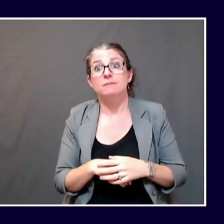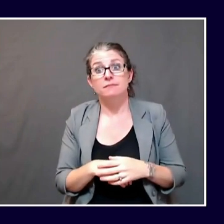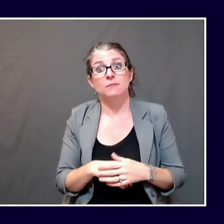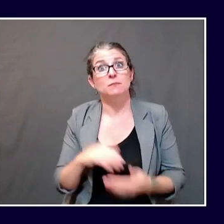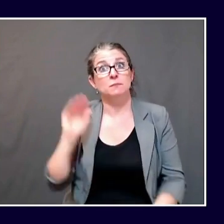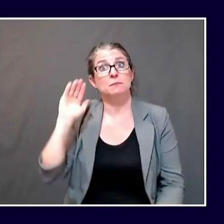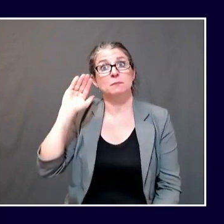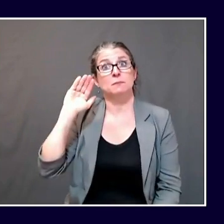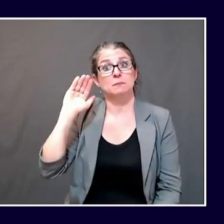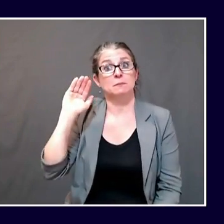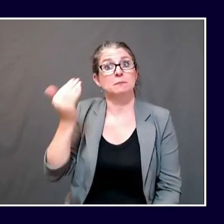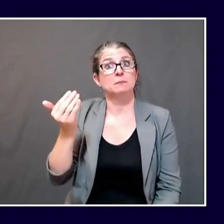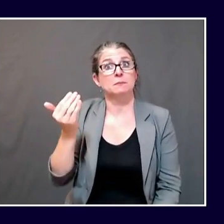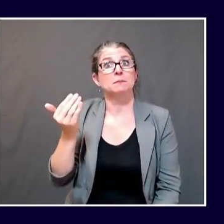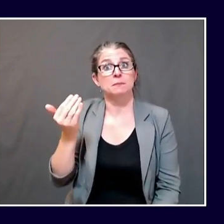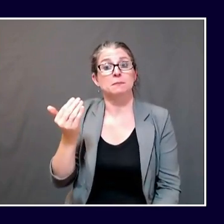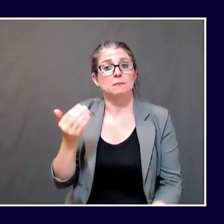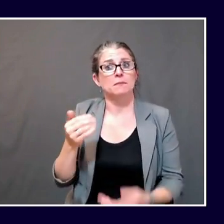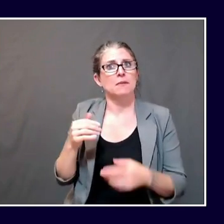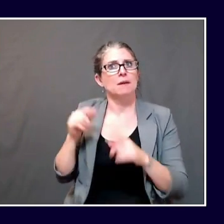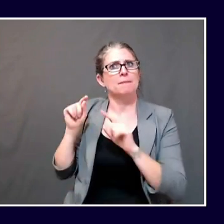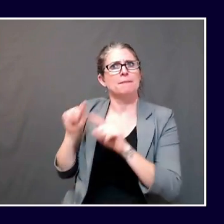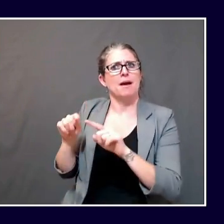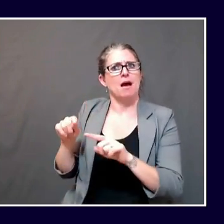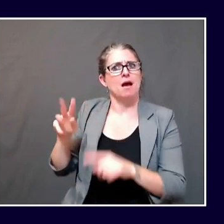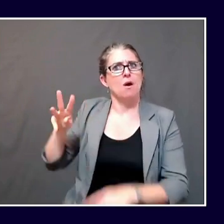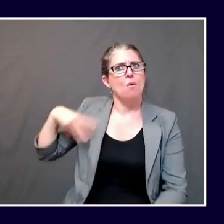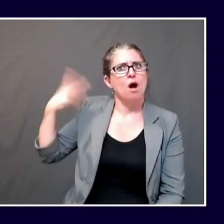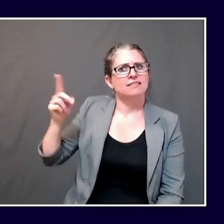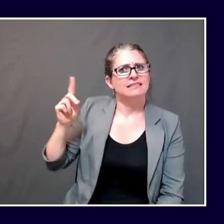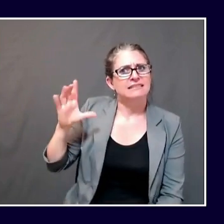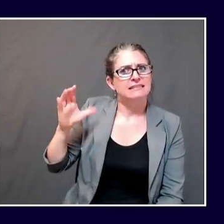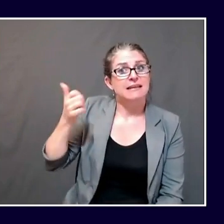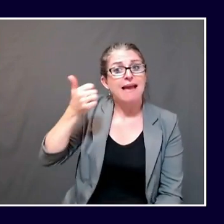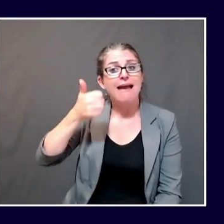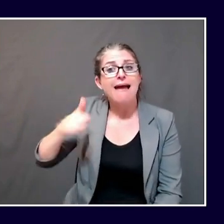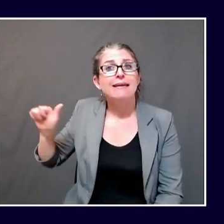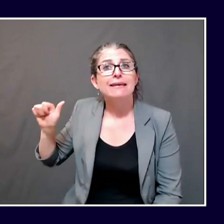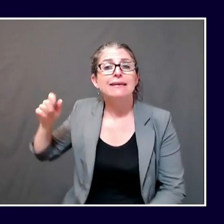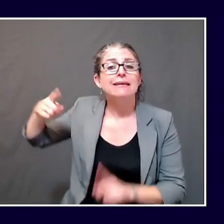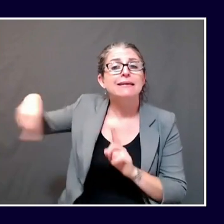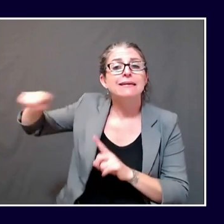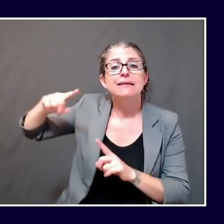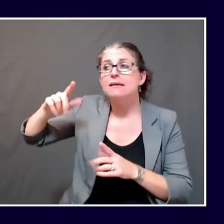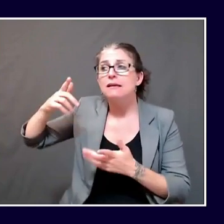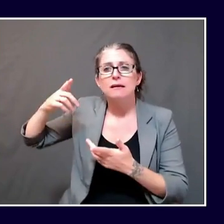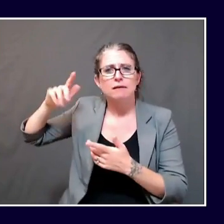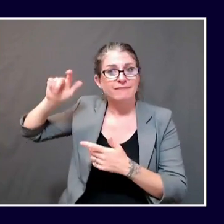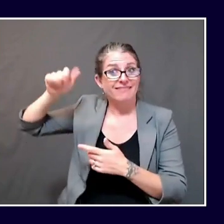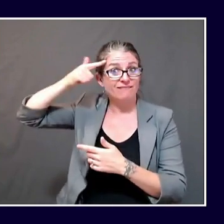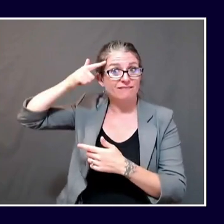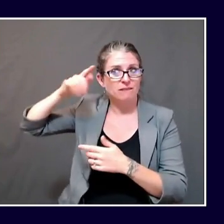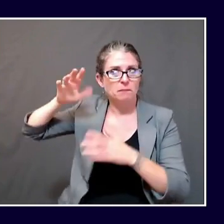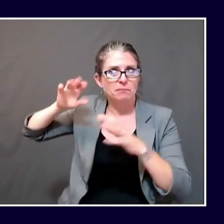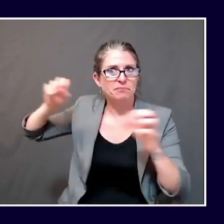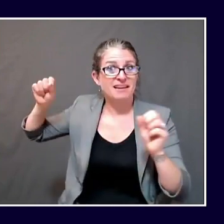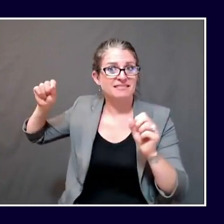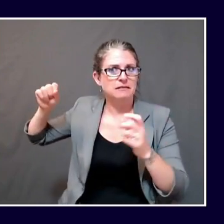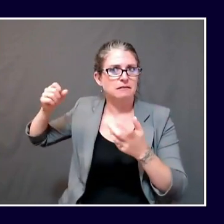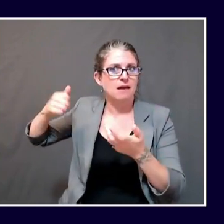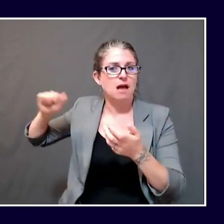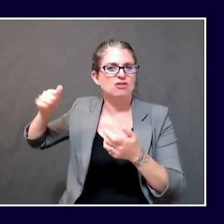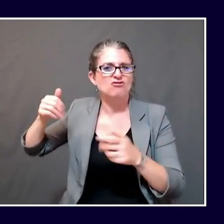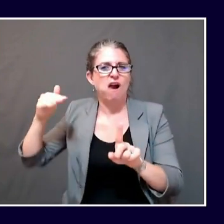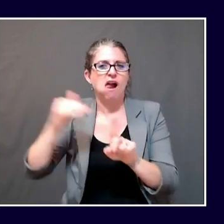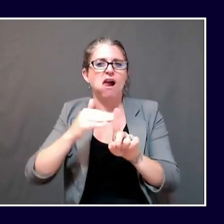state policy? From the Maine CDC angle, the answer is a no. Okay, great. Thank you.